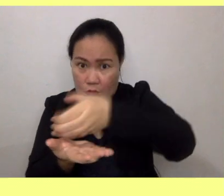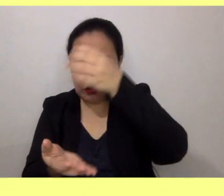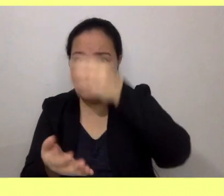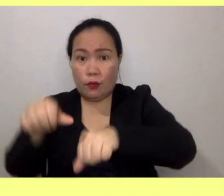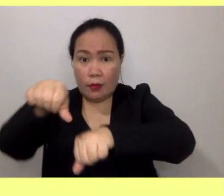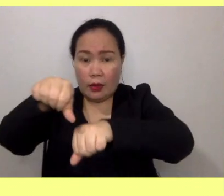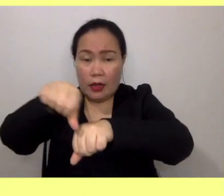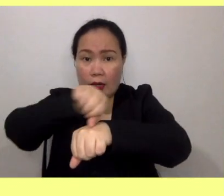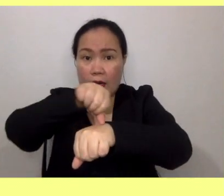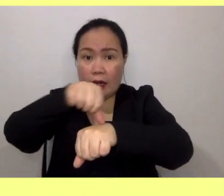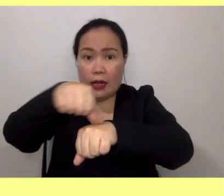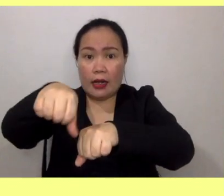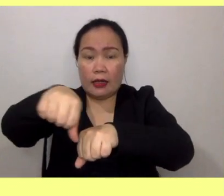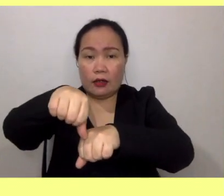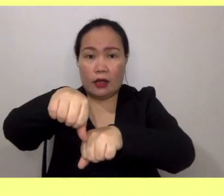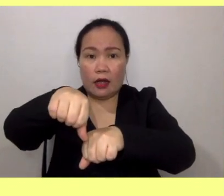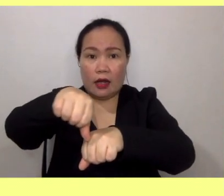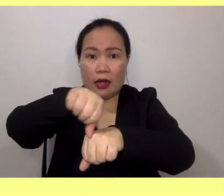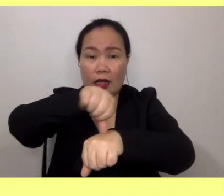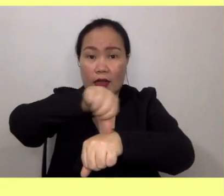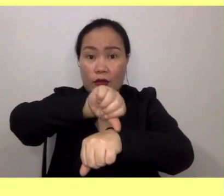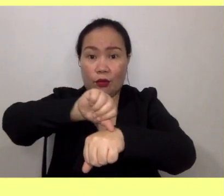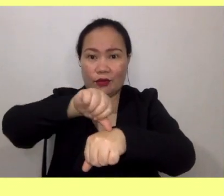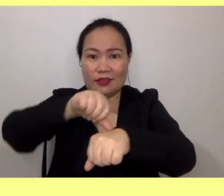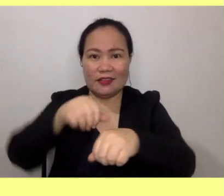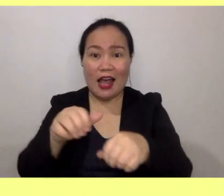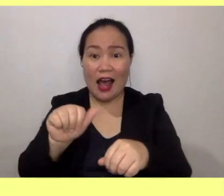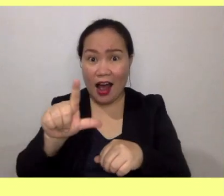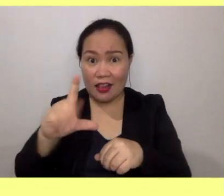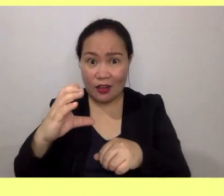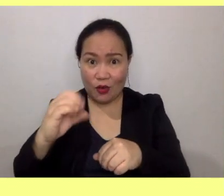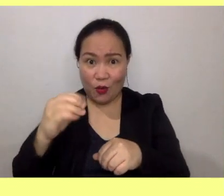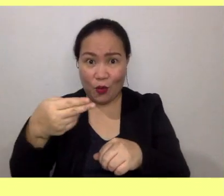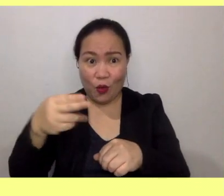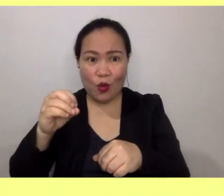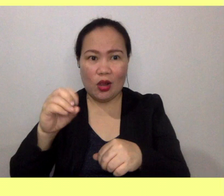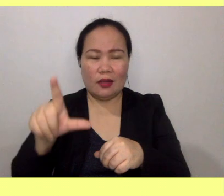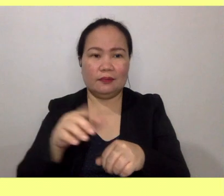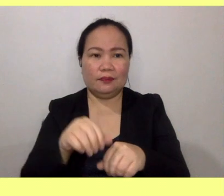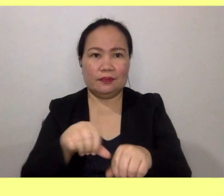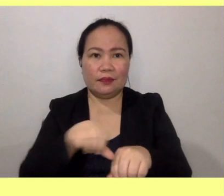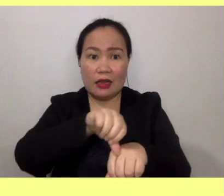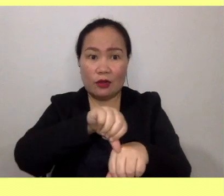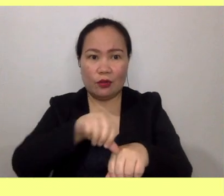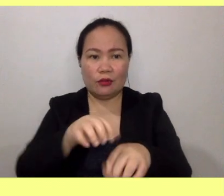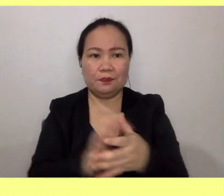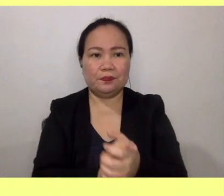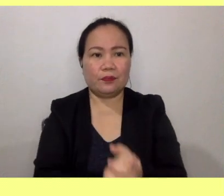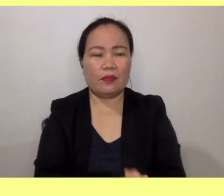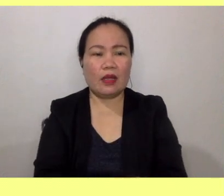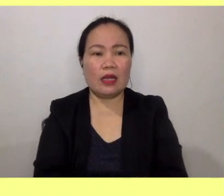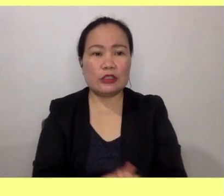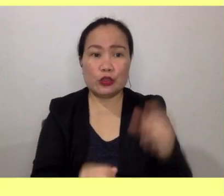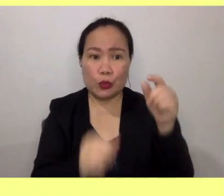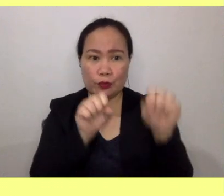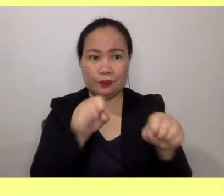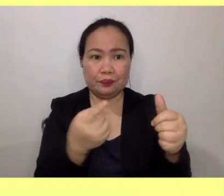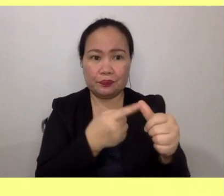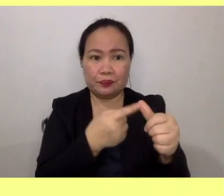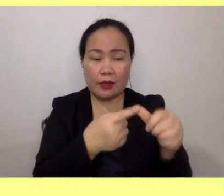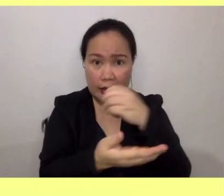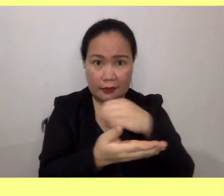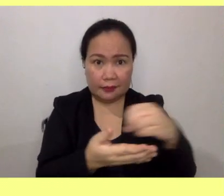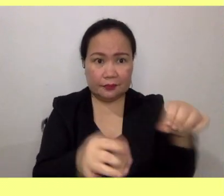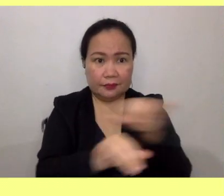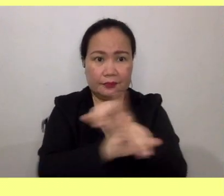first question. Write an inequality that best describes the problem. So, represent natin, highlights natin ang ating